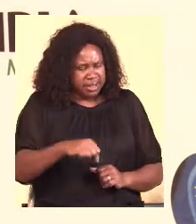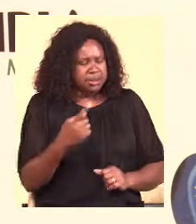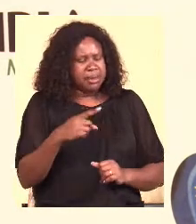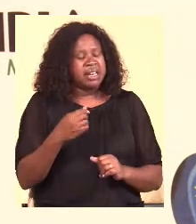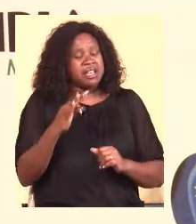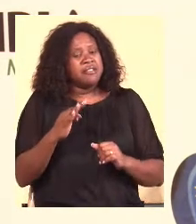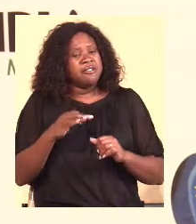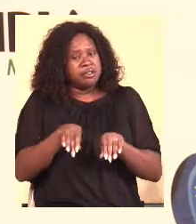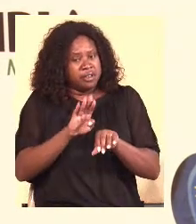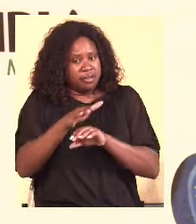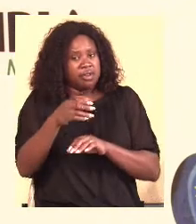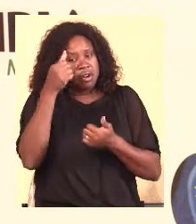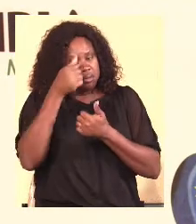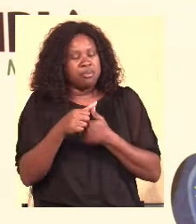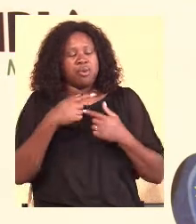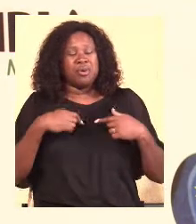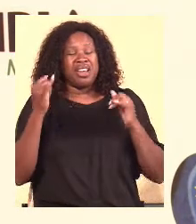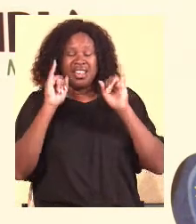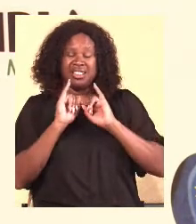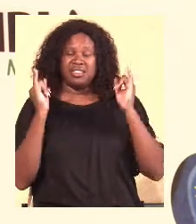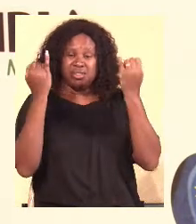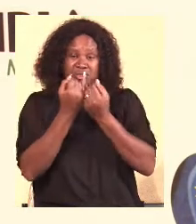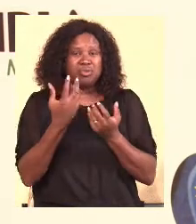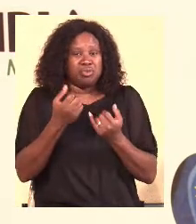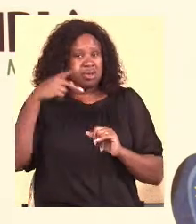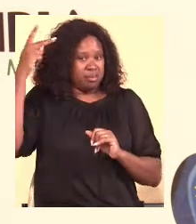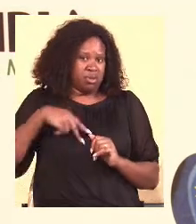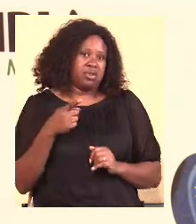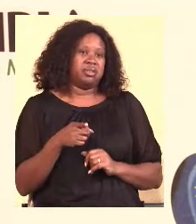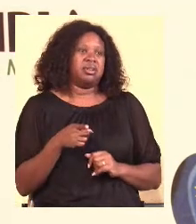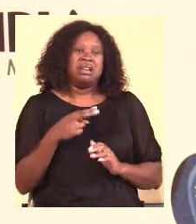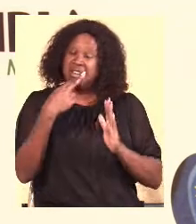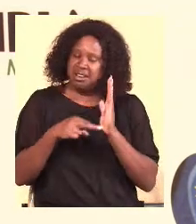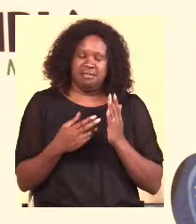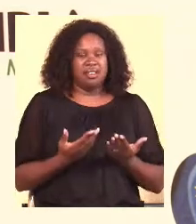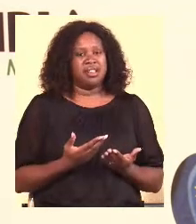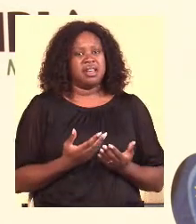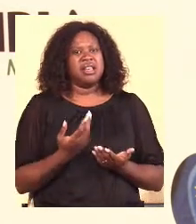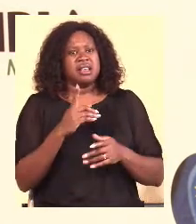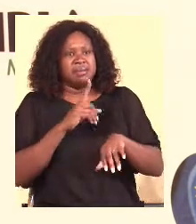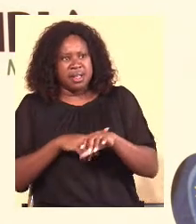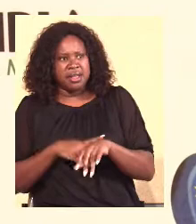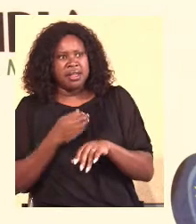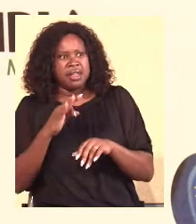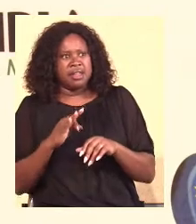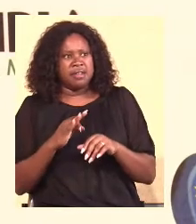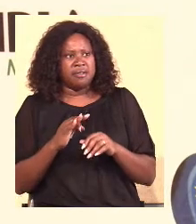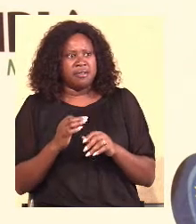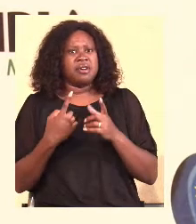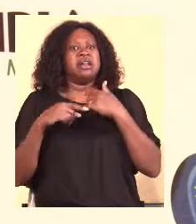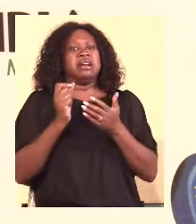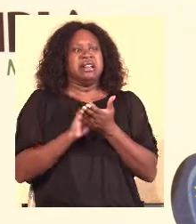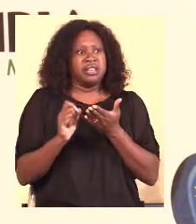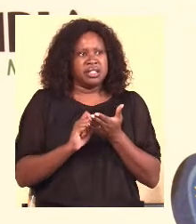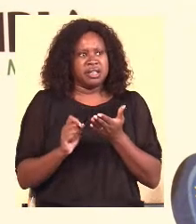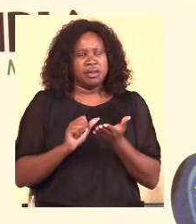remember that we are an institution that is governed by policies and laws. There are times in which if you deregister, you can